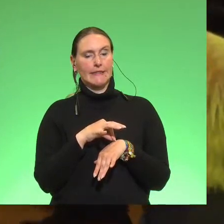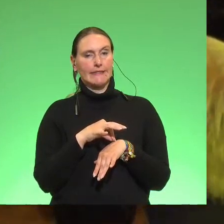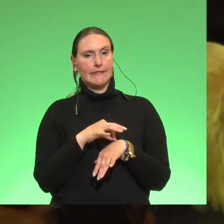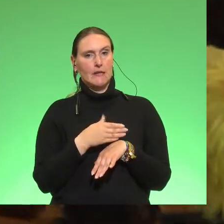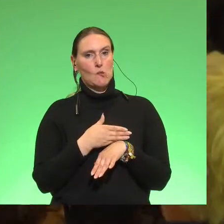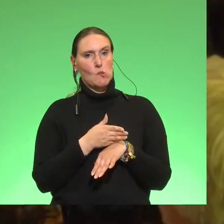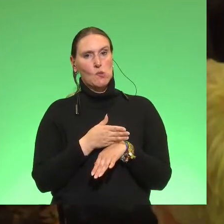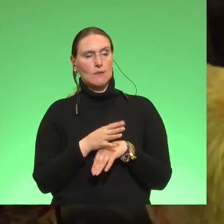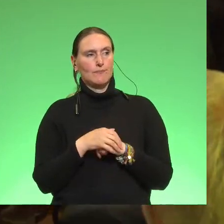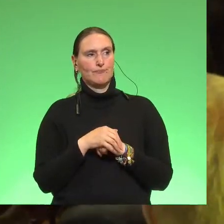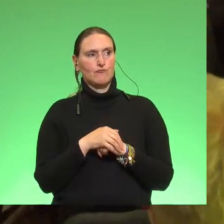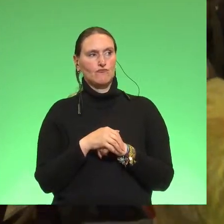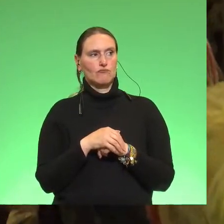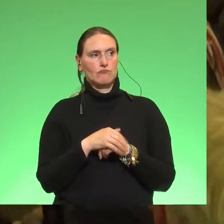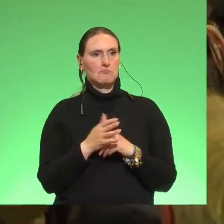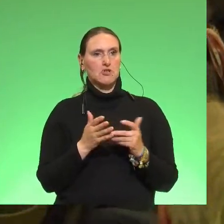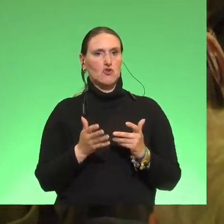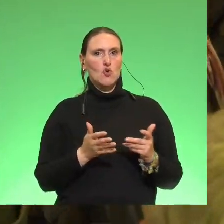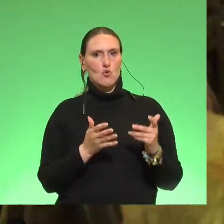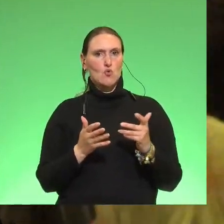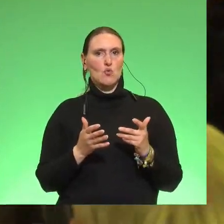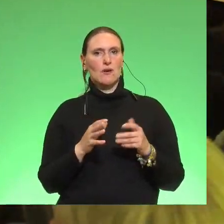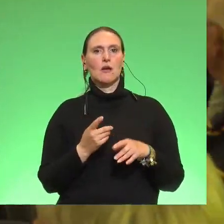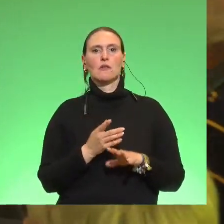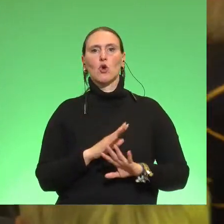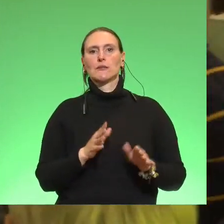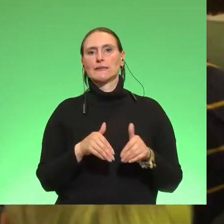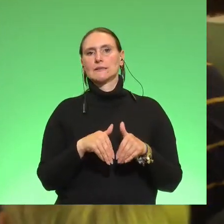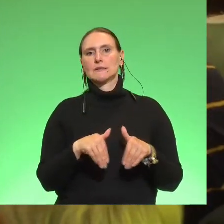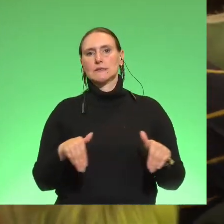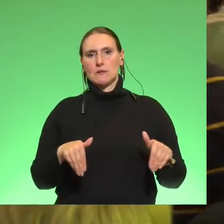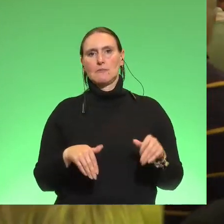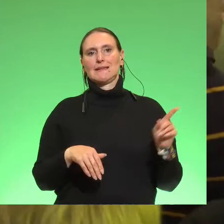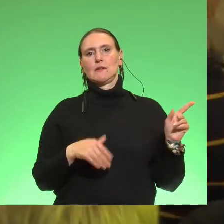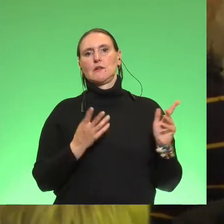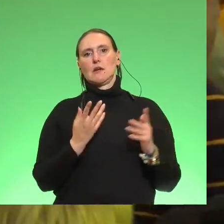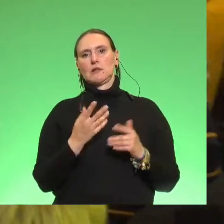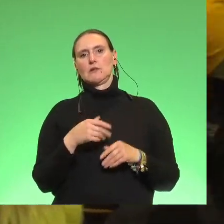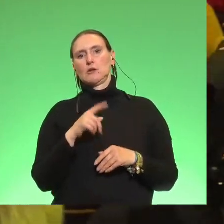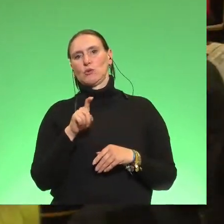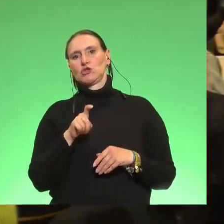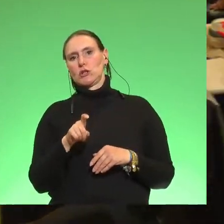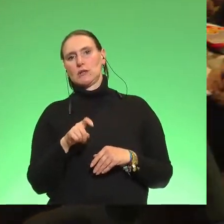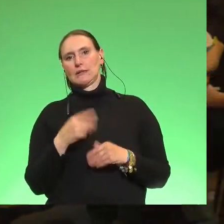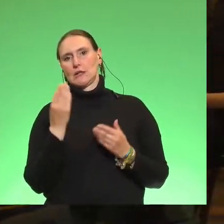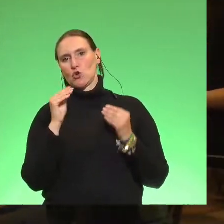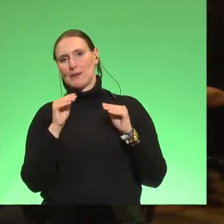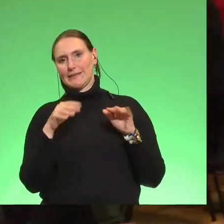to this already scheduled, but if we still have questions and comments, please, yeah.